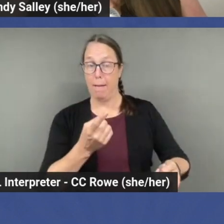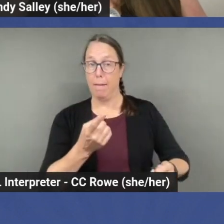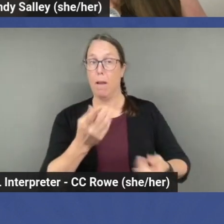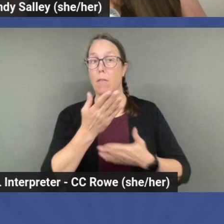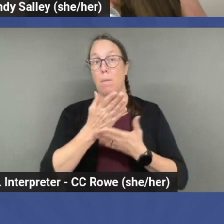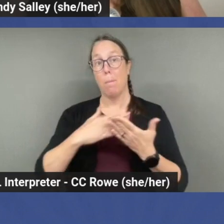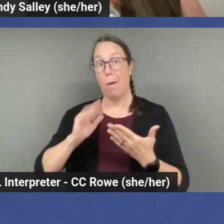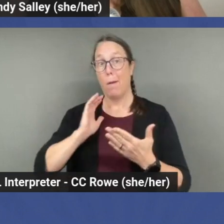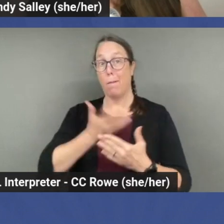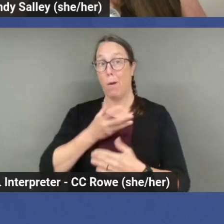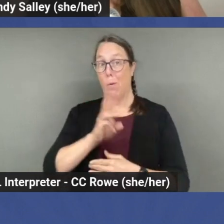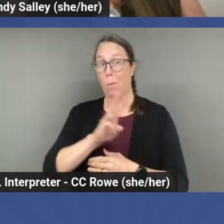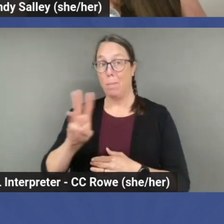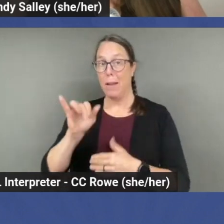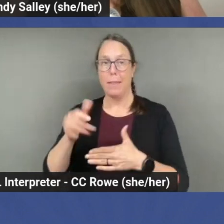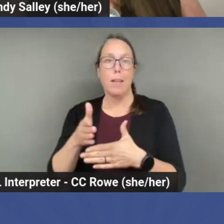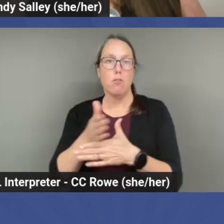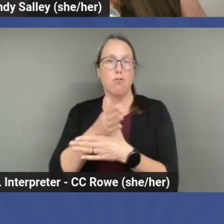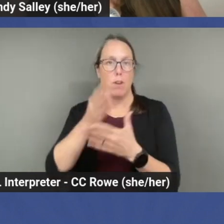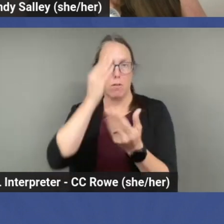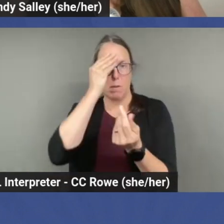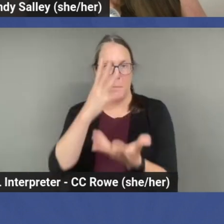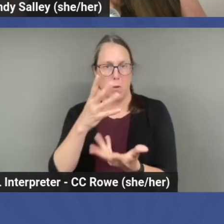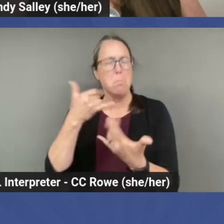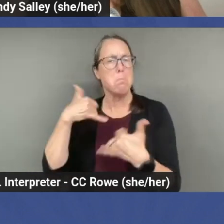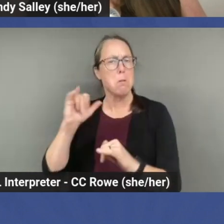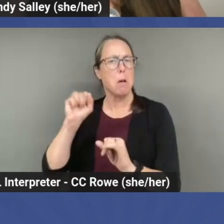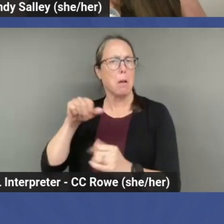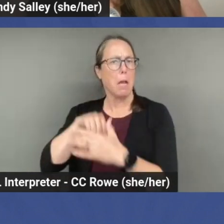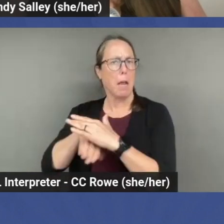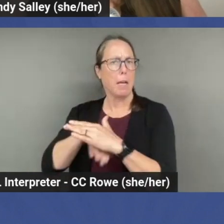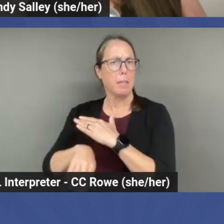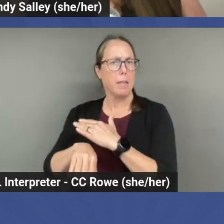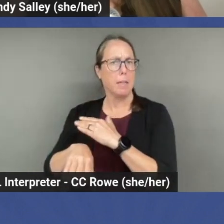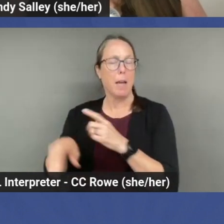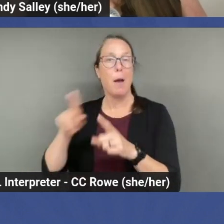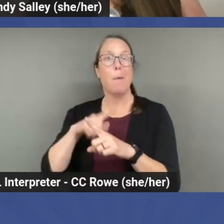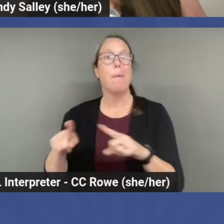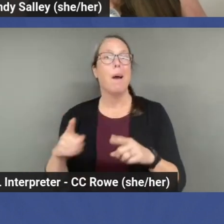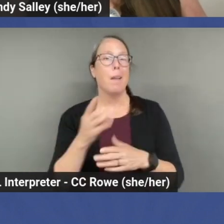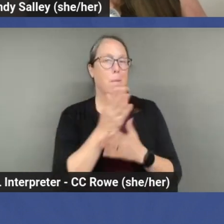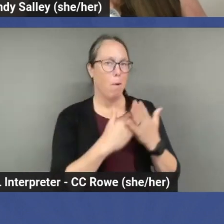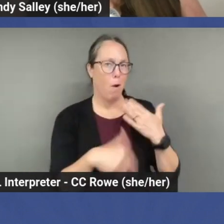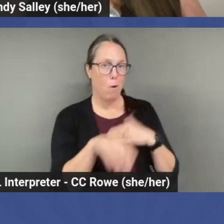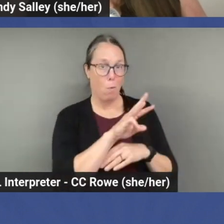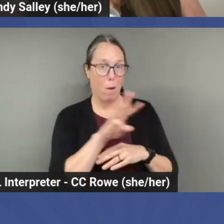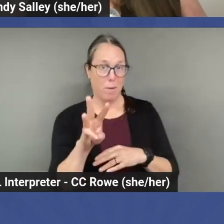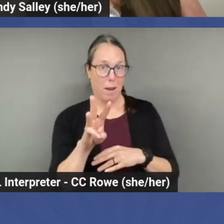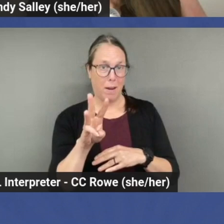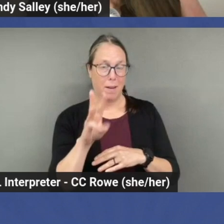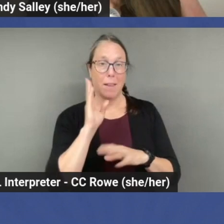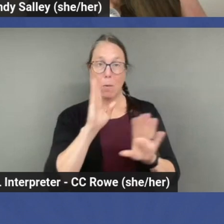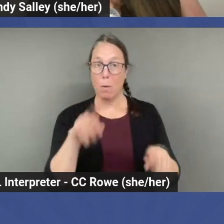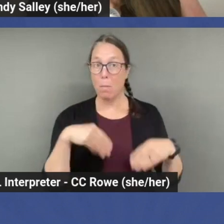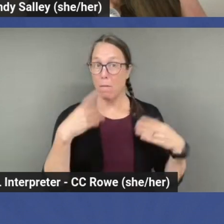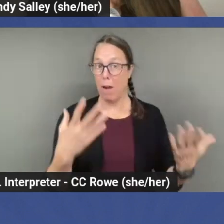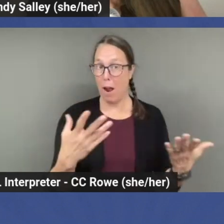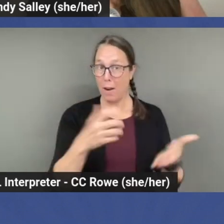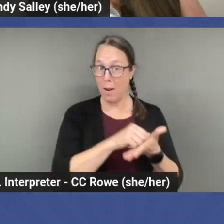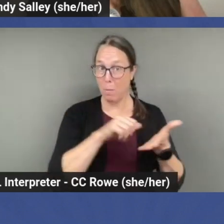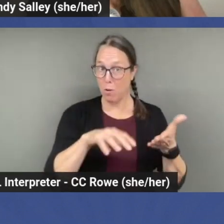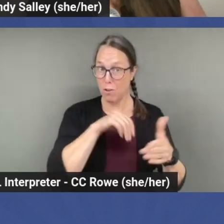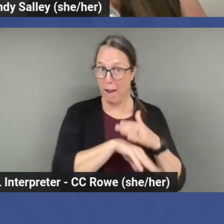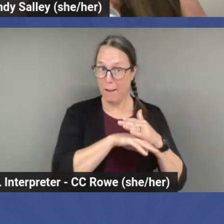shares information can still be accessed, but not the portion of the website that provides abortion